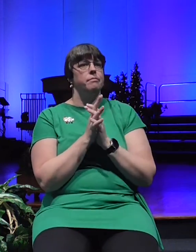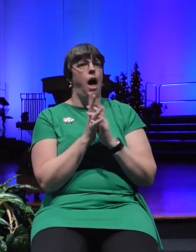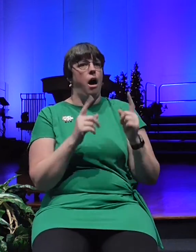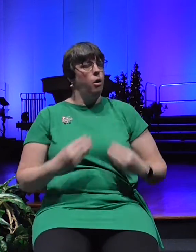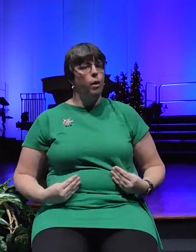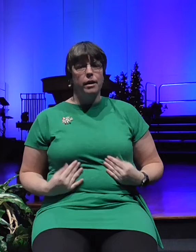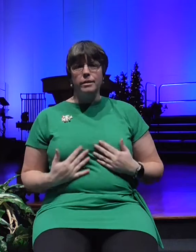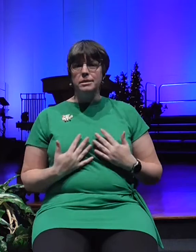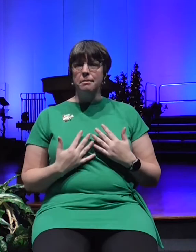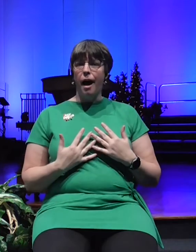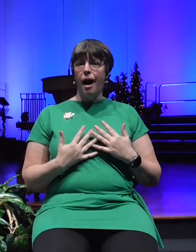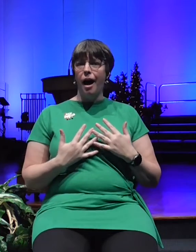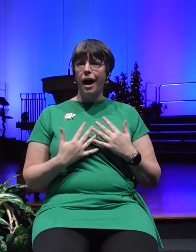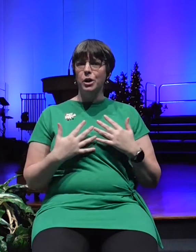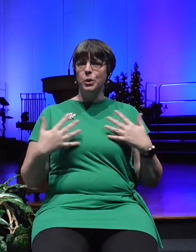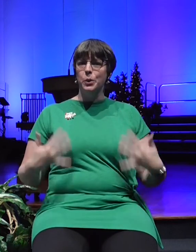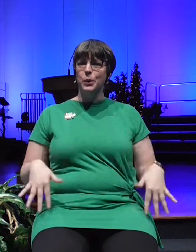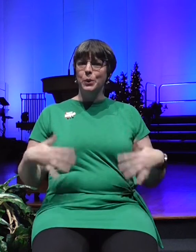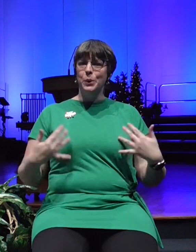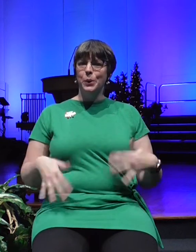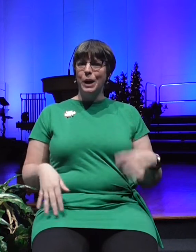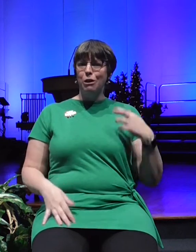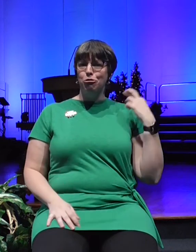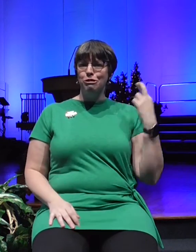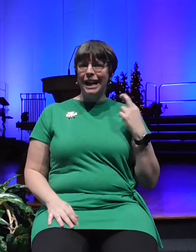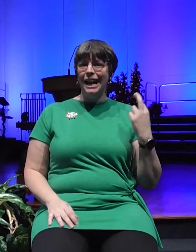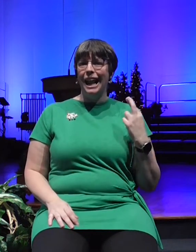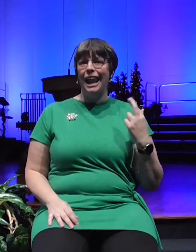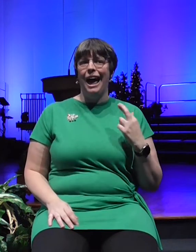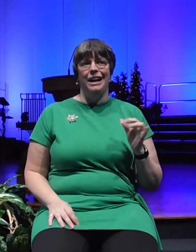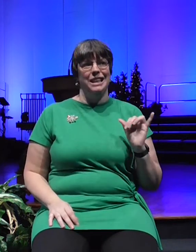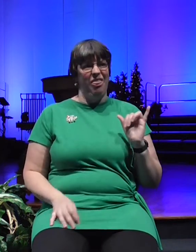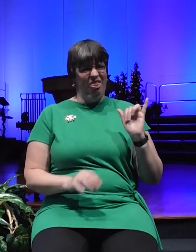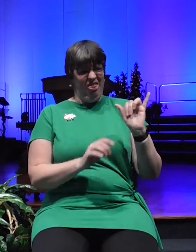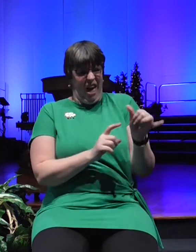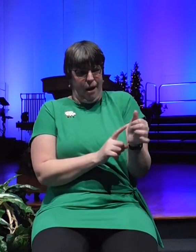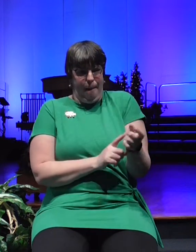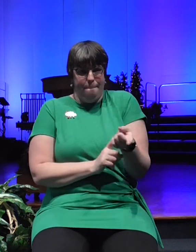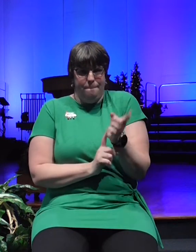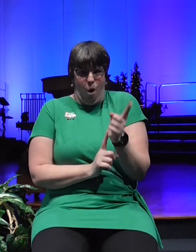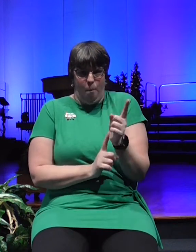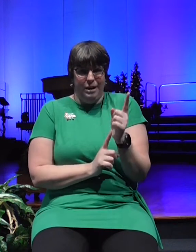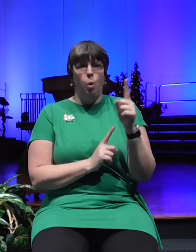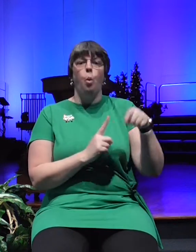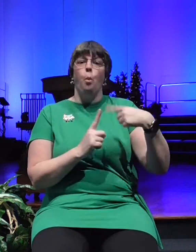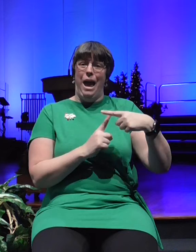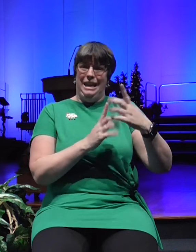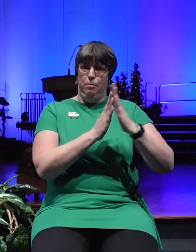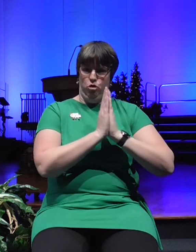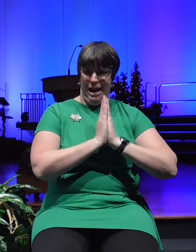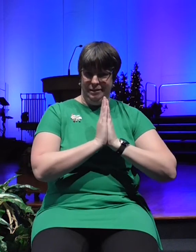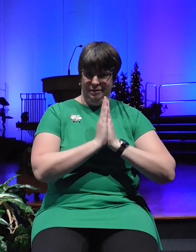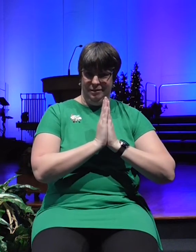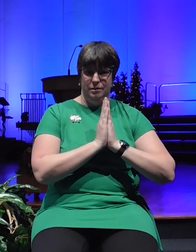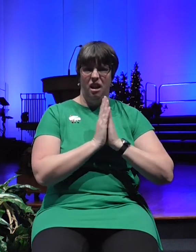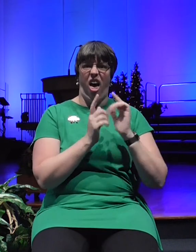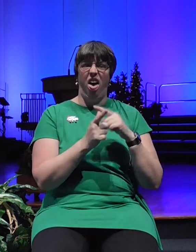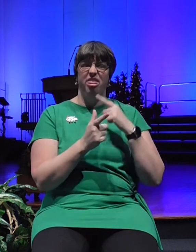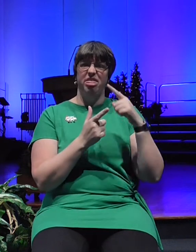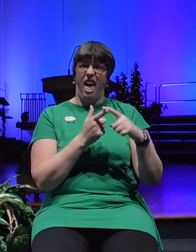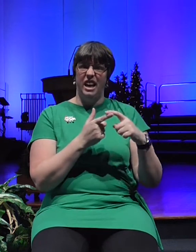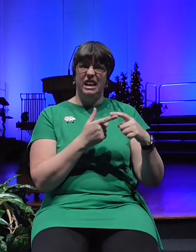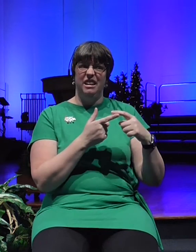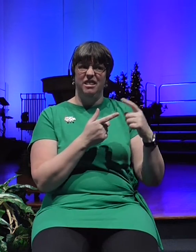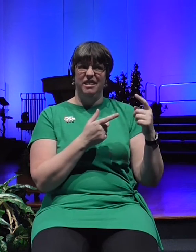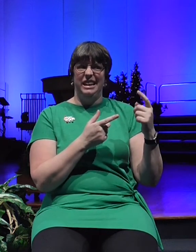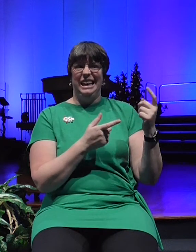I got inspired. And I realized in that moment where George prays, and then he gets guidance, that the